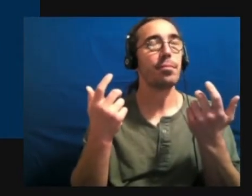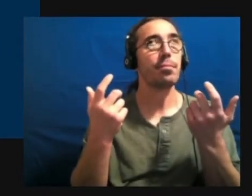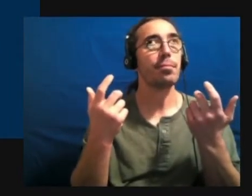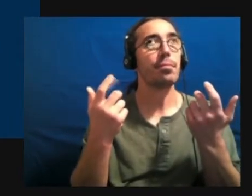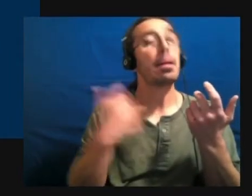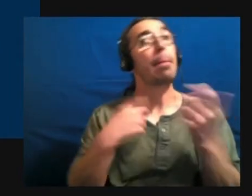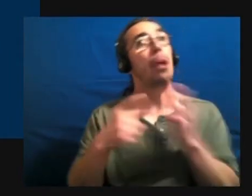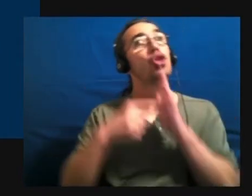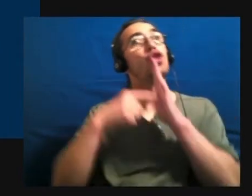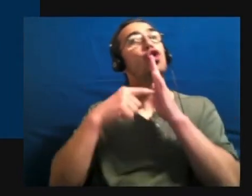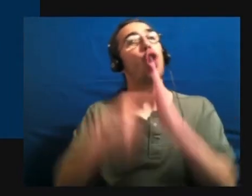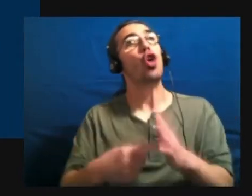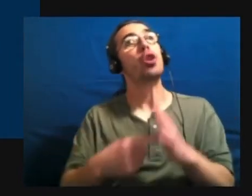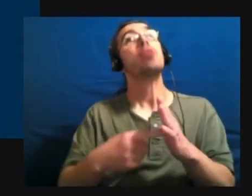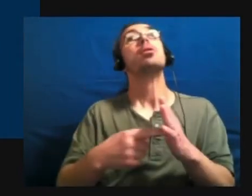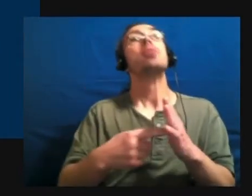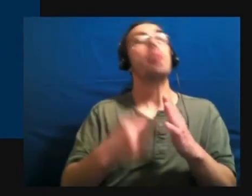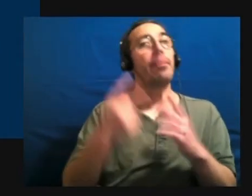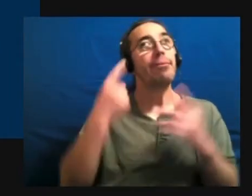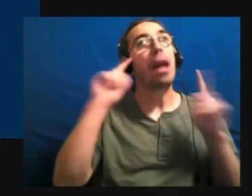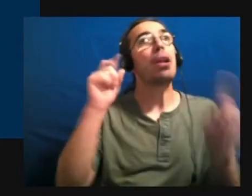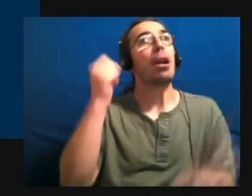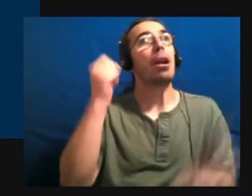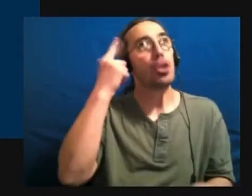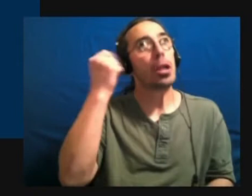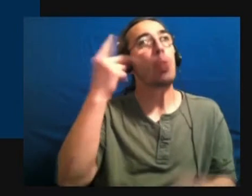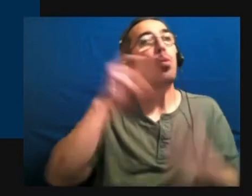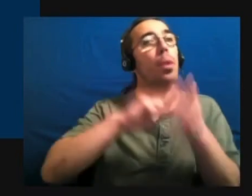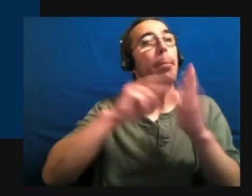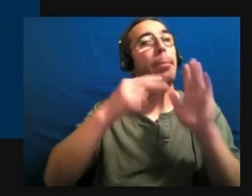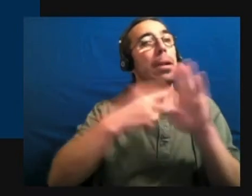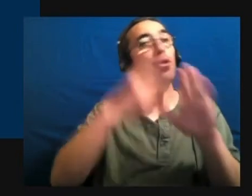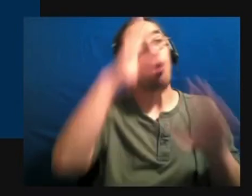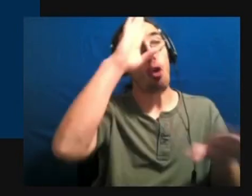really understand autism. And so